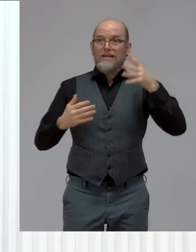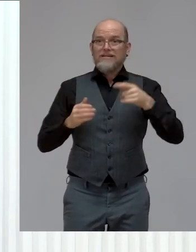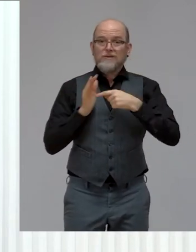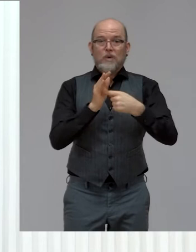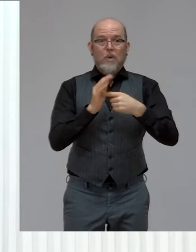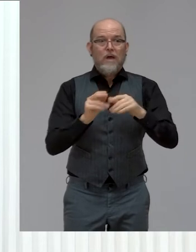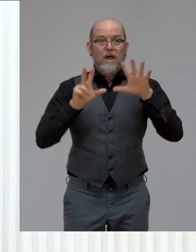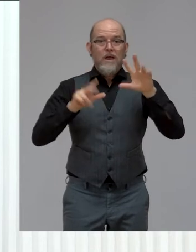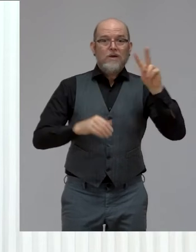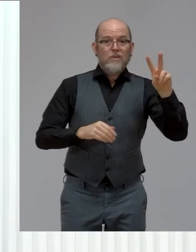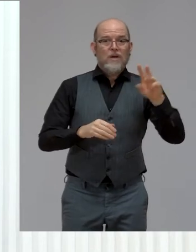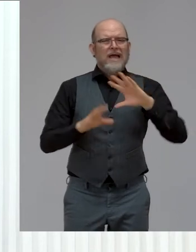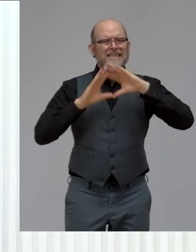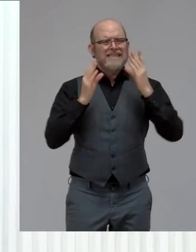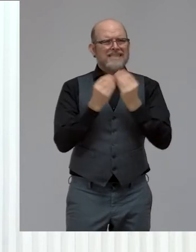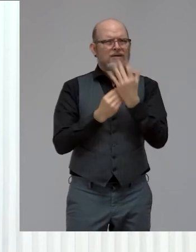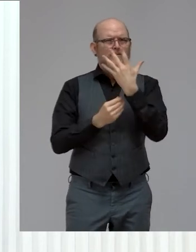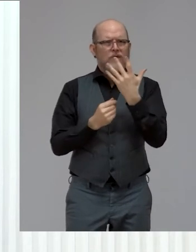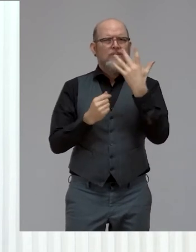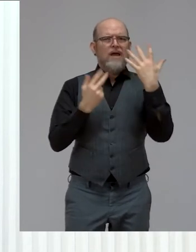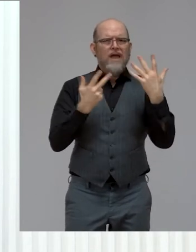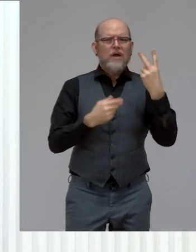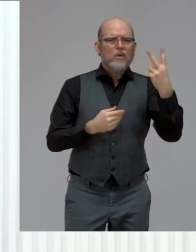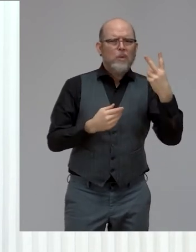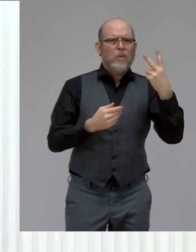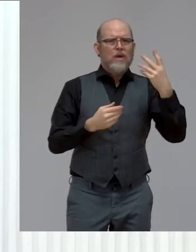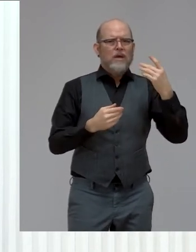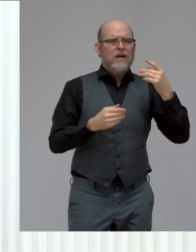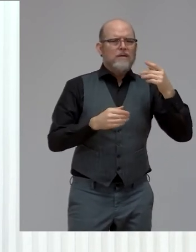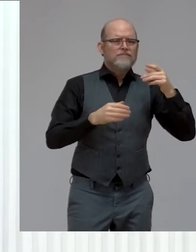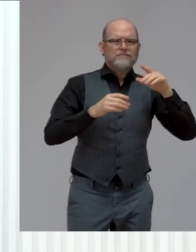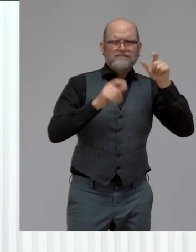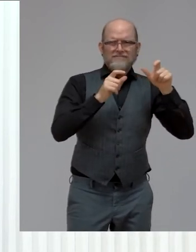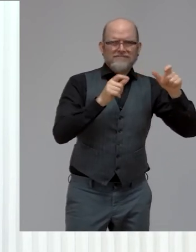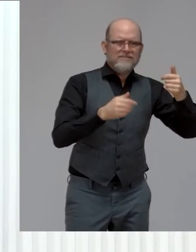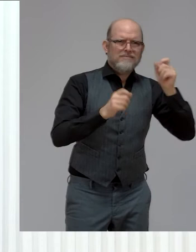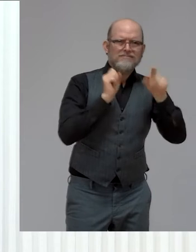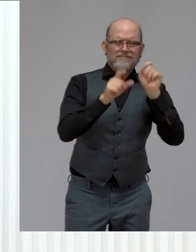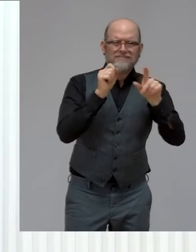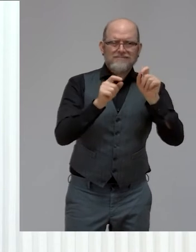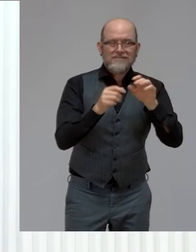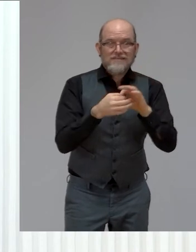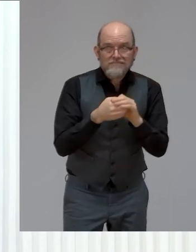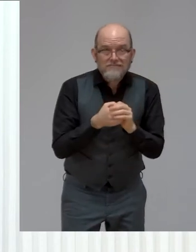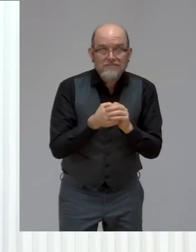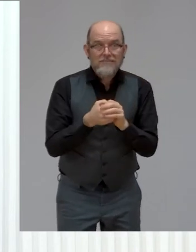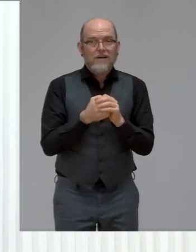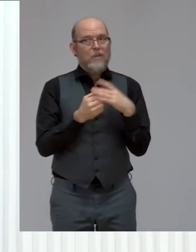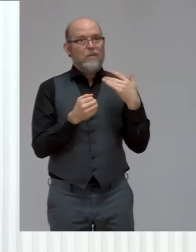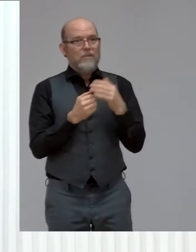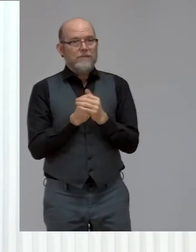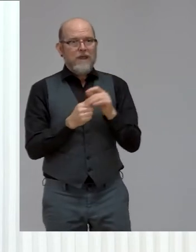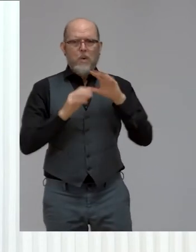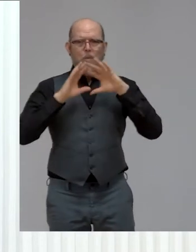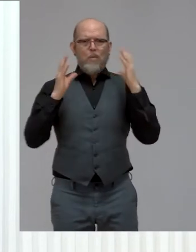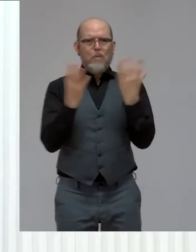documentary of solutions that several of them has developed independently from each other, like social